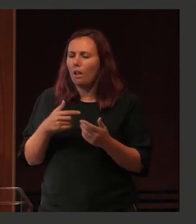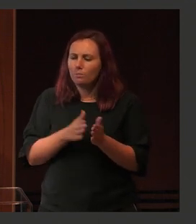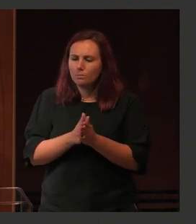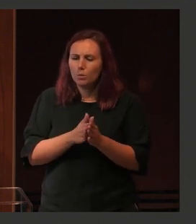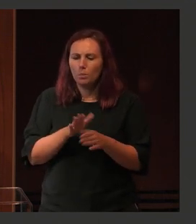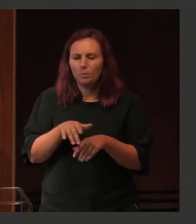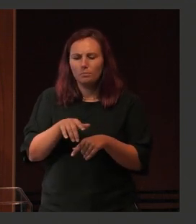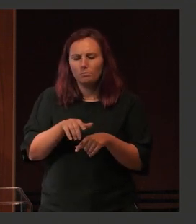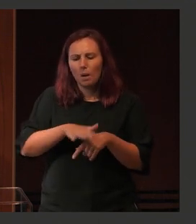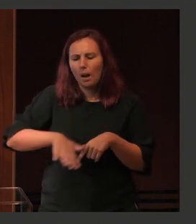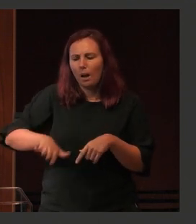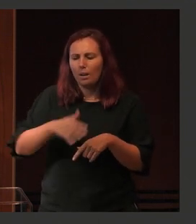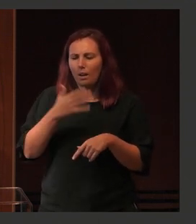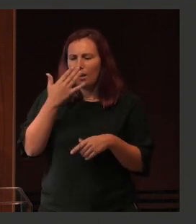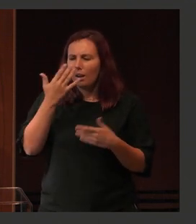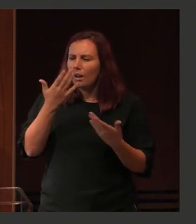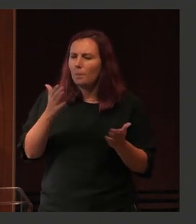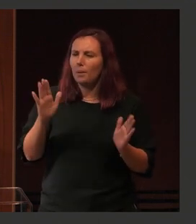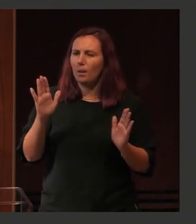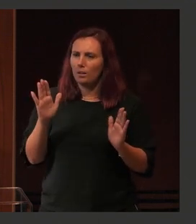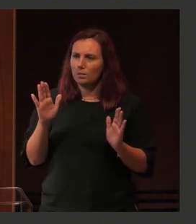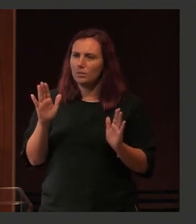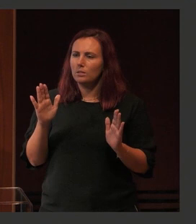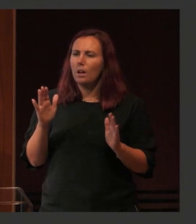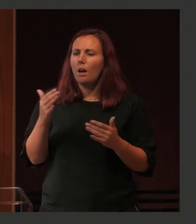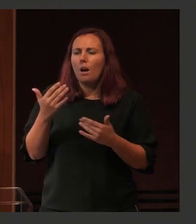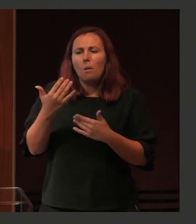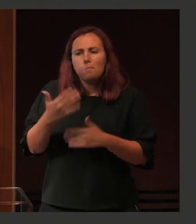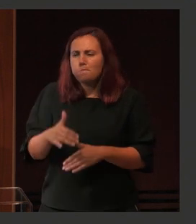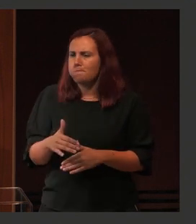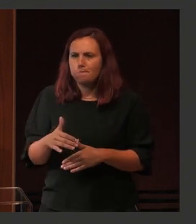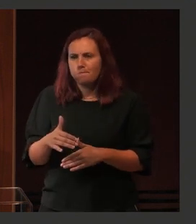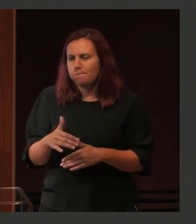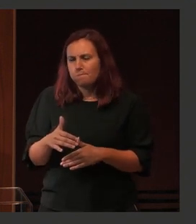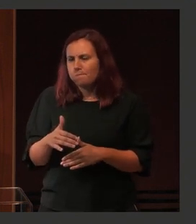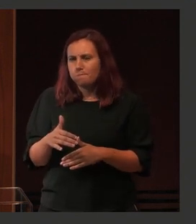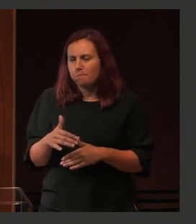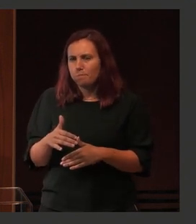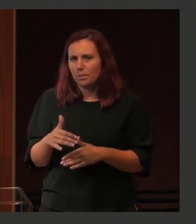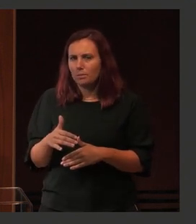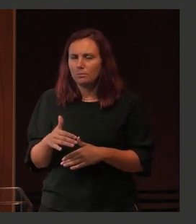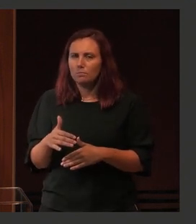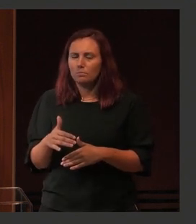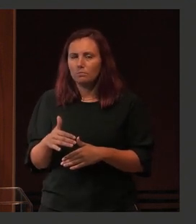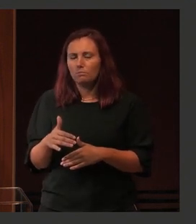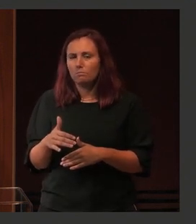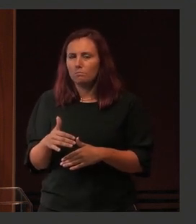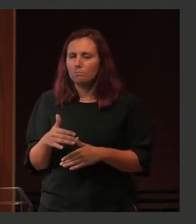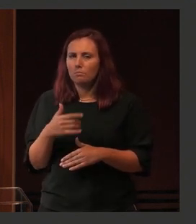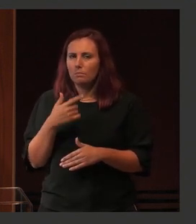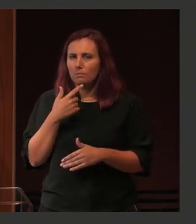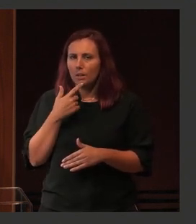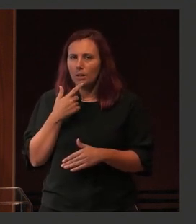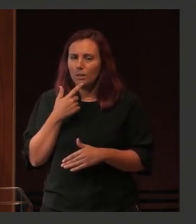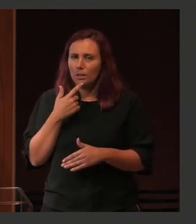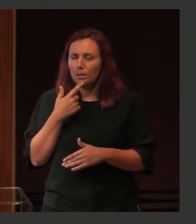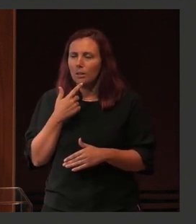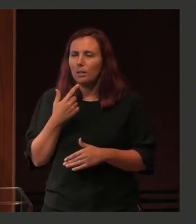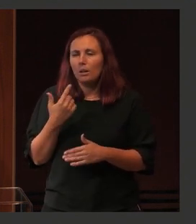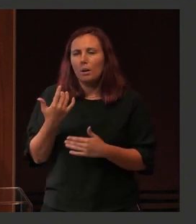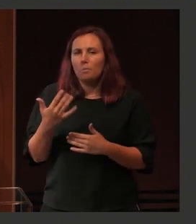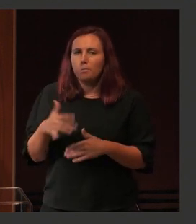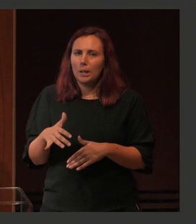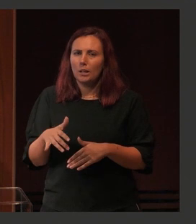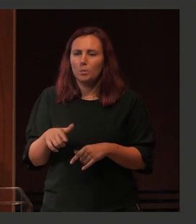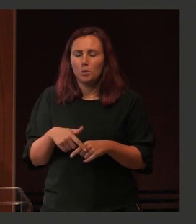an open space that is not restricted to, let's say, hours in the way that the class comes or not. So you can have